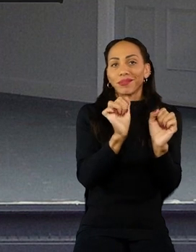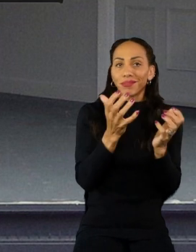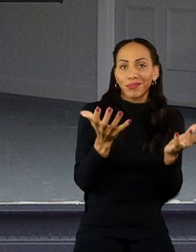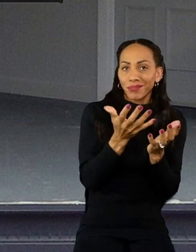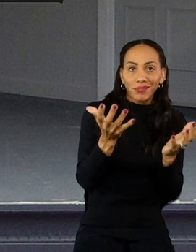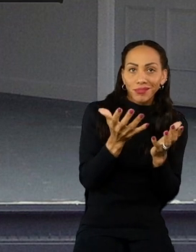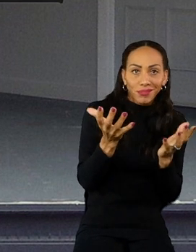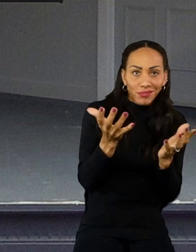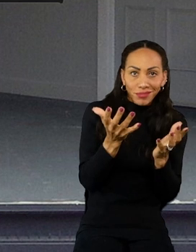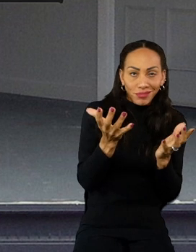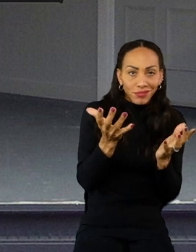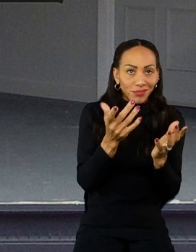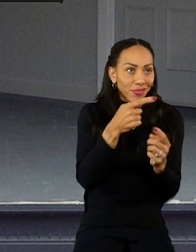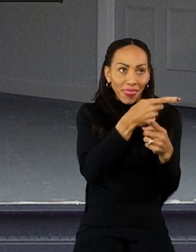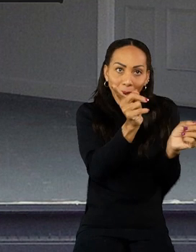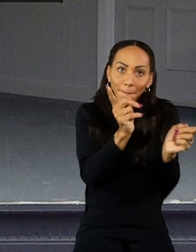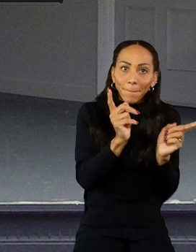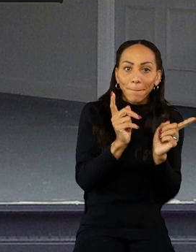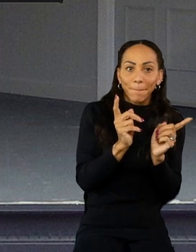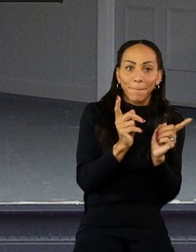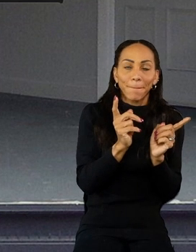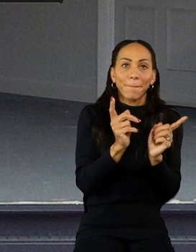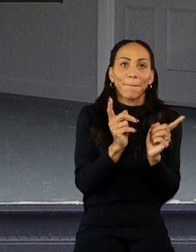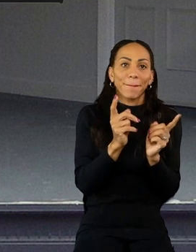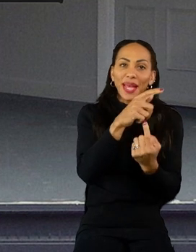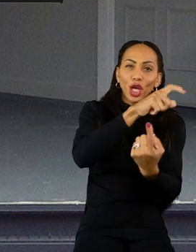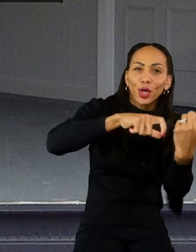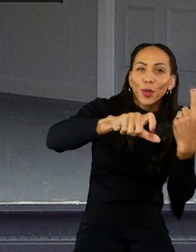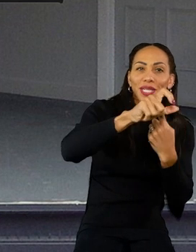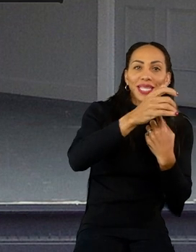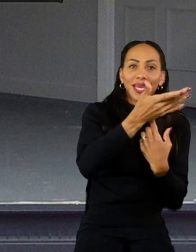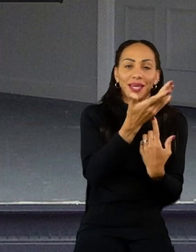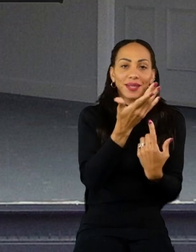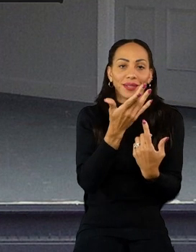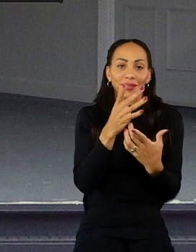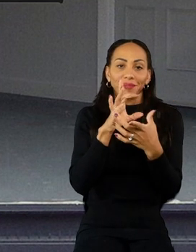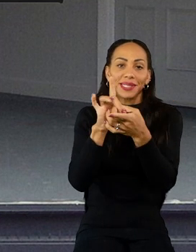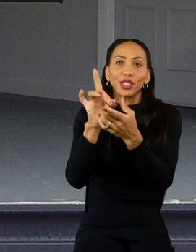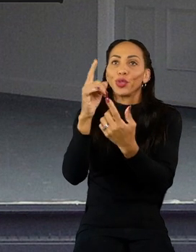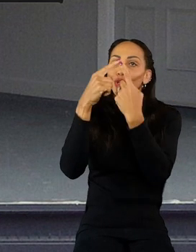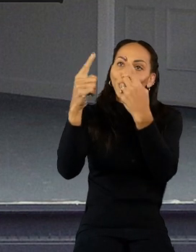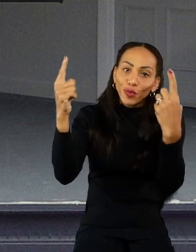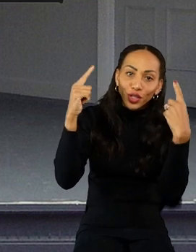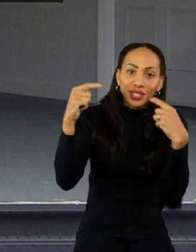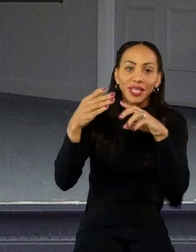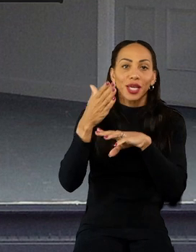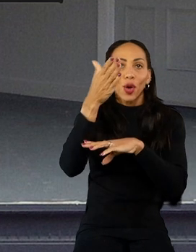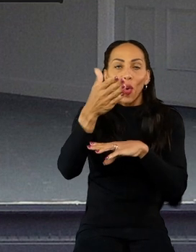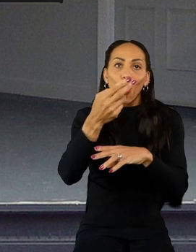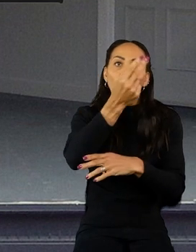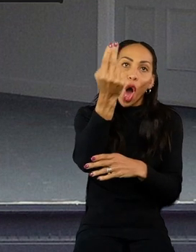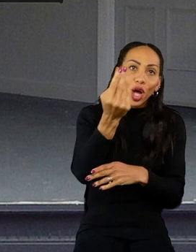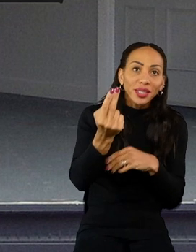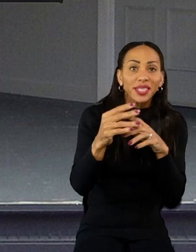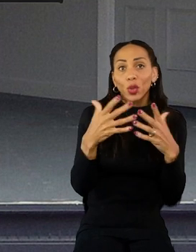tapping into that. And that might be through all sorts of things. I don't know whether in kind of the university or the